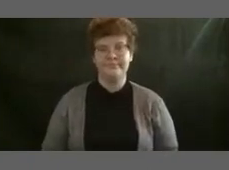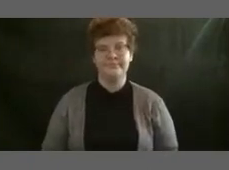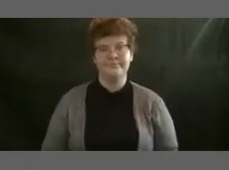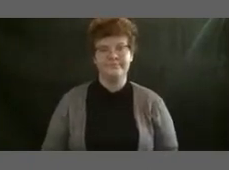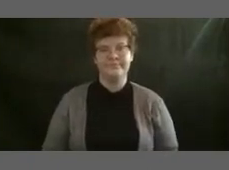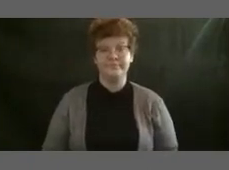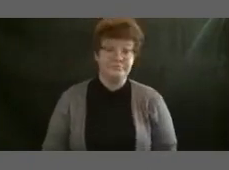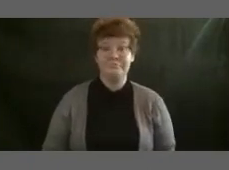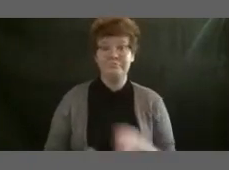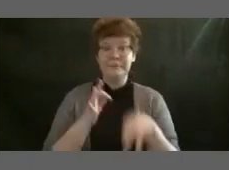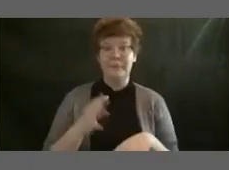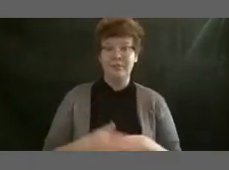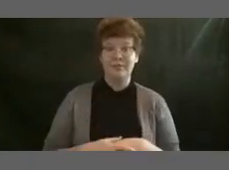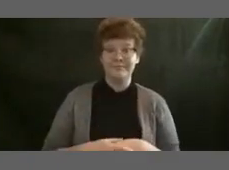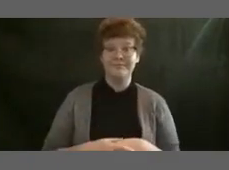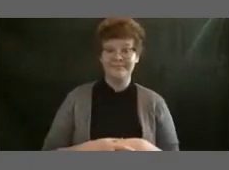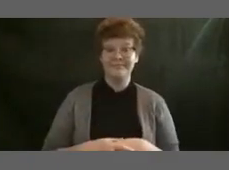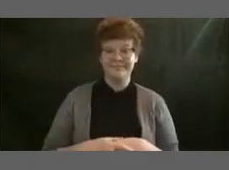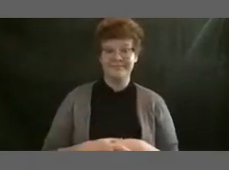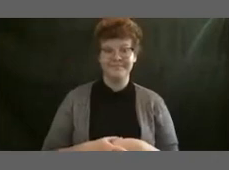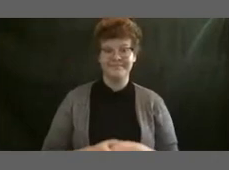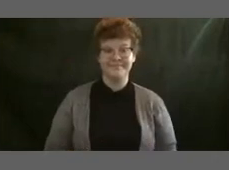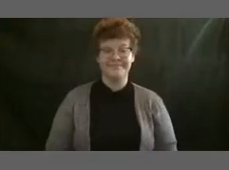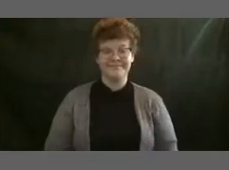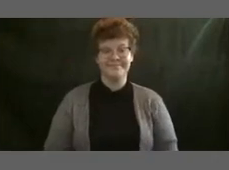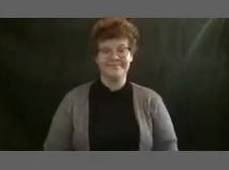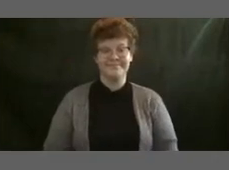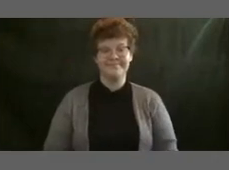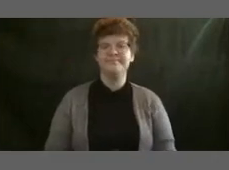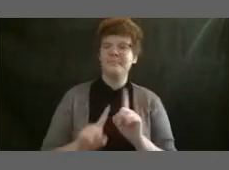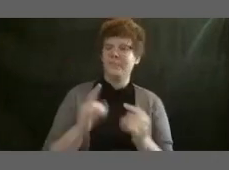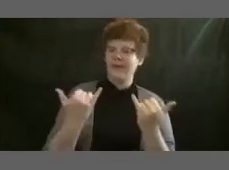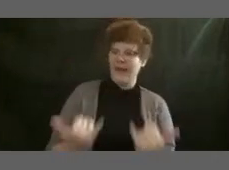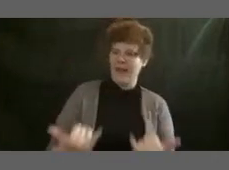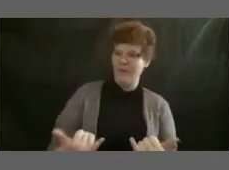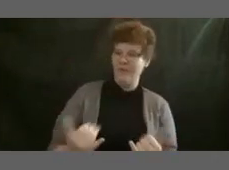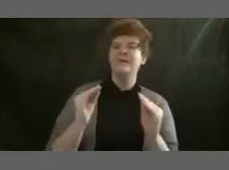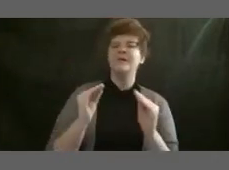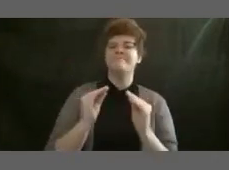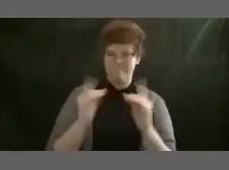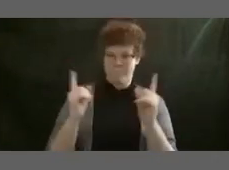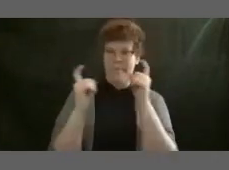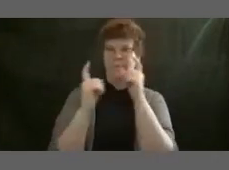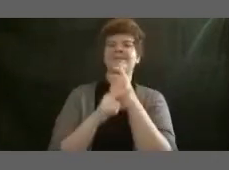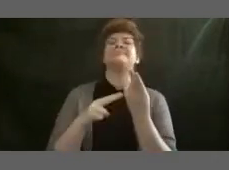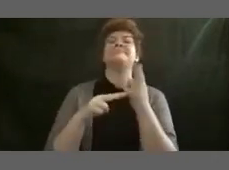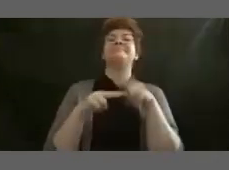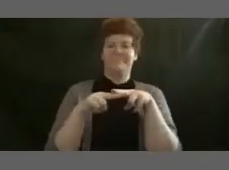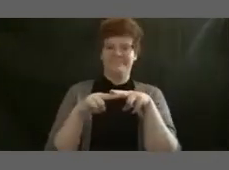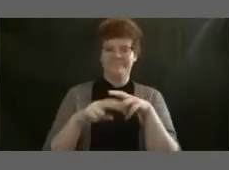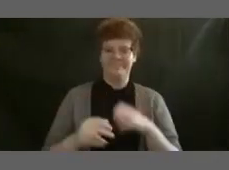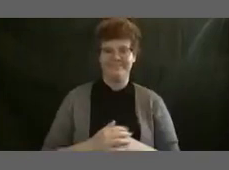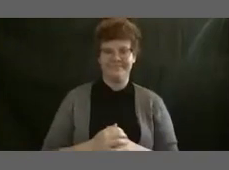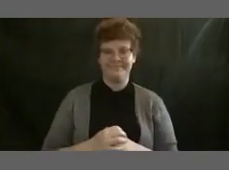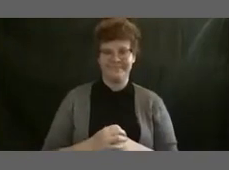Quite simple. Okay, but now we're going to get a little bit more complicated. We're going to start creating,